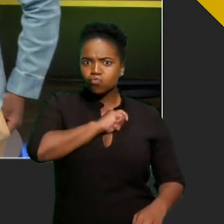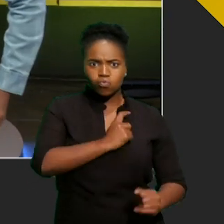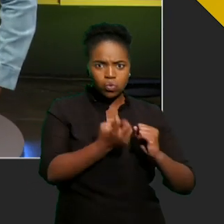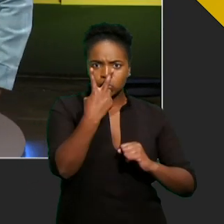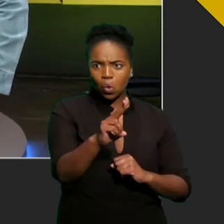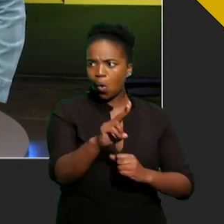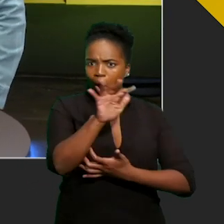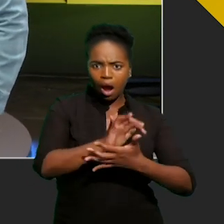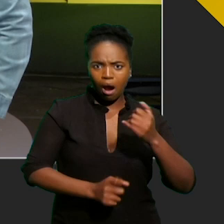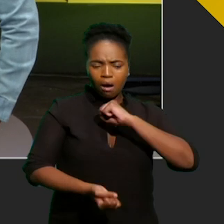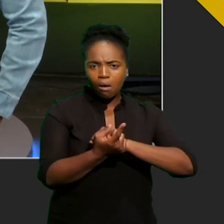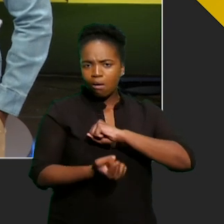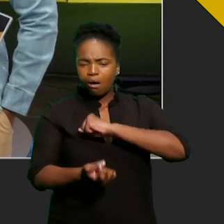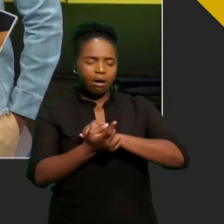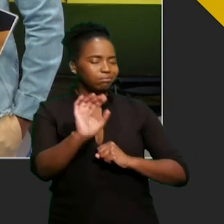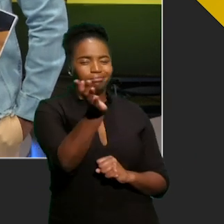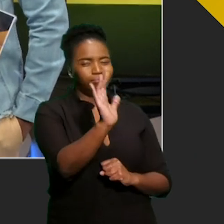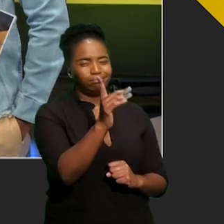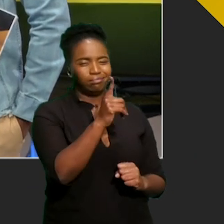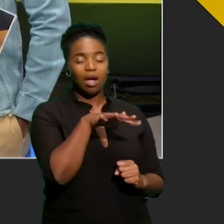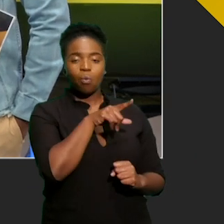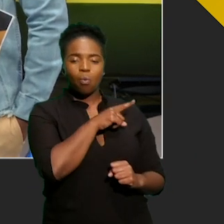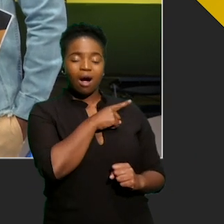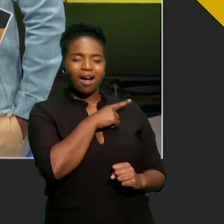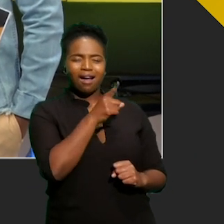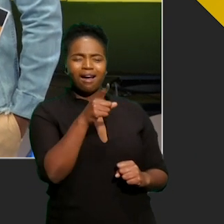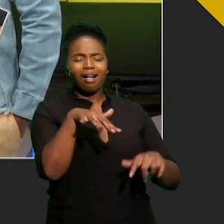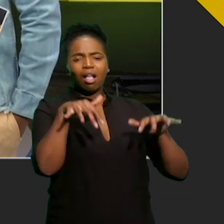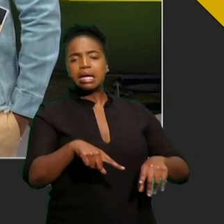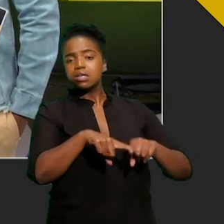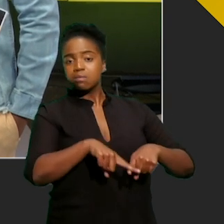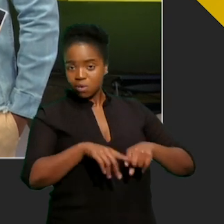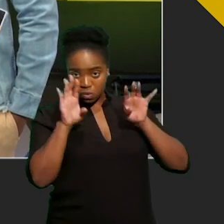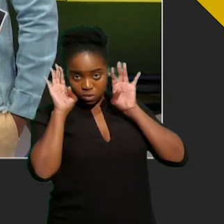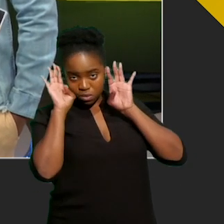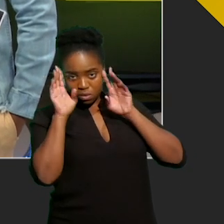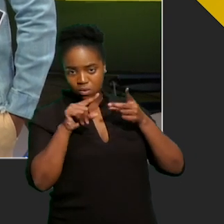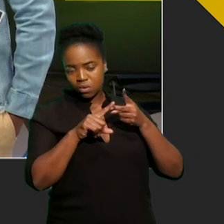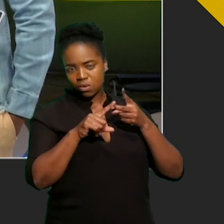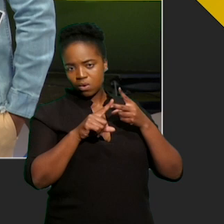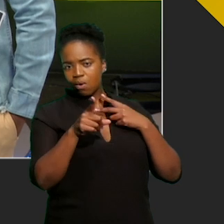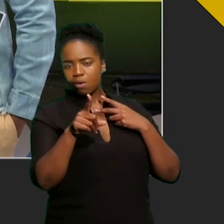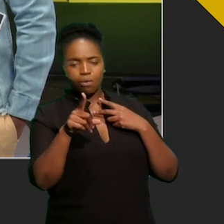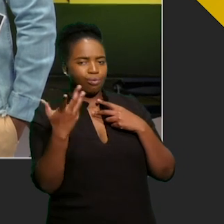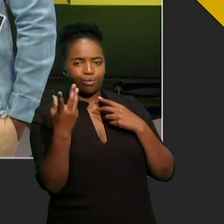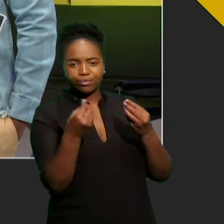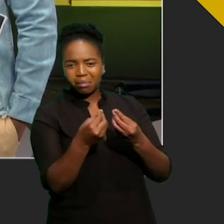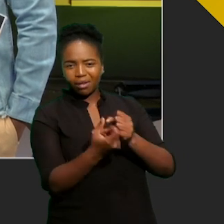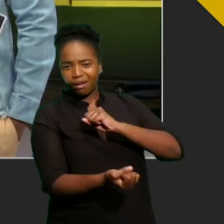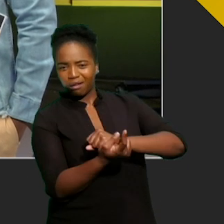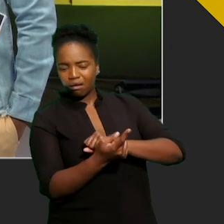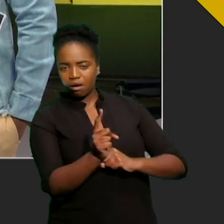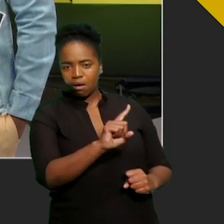trying to get stories on all of that. Because we're starting to get very dependent on citizen journalism.